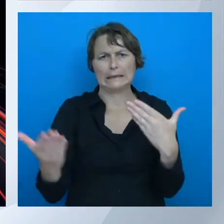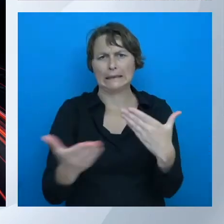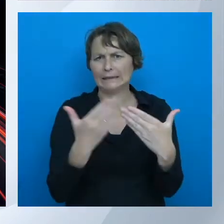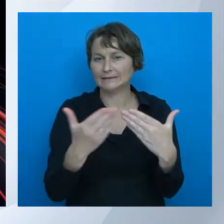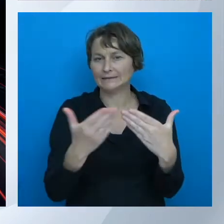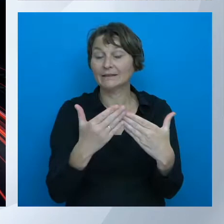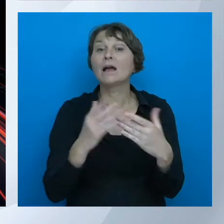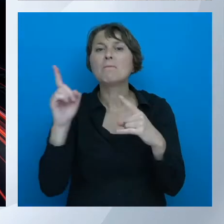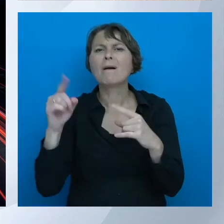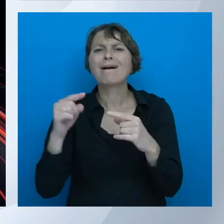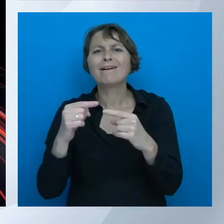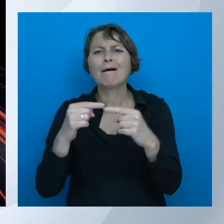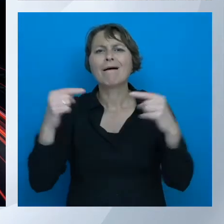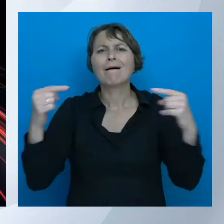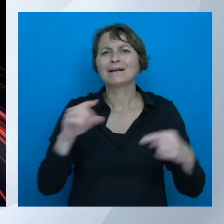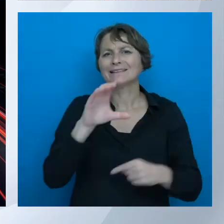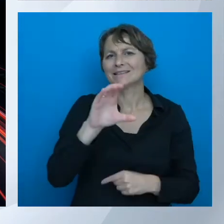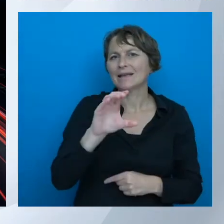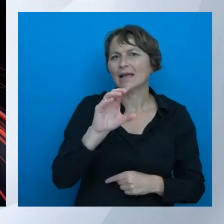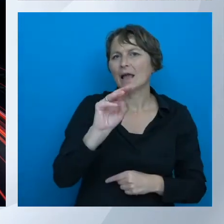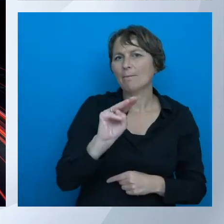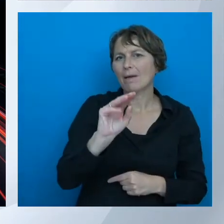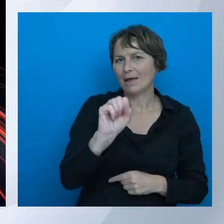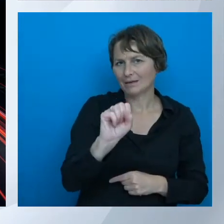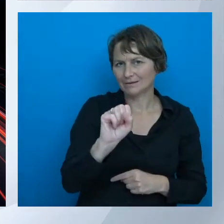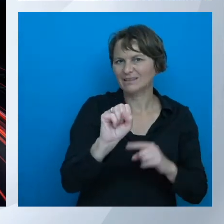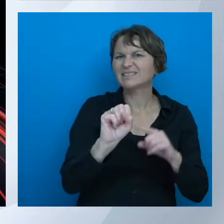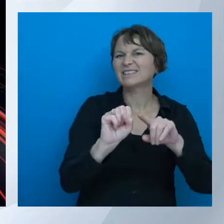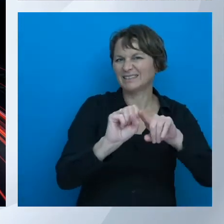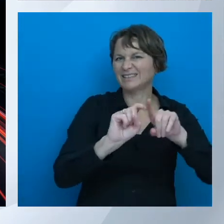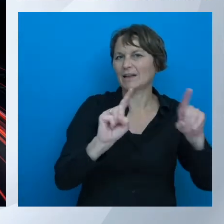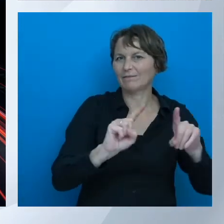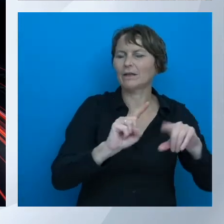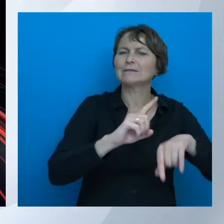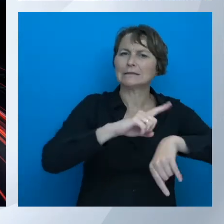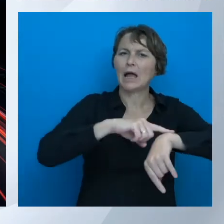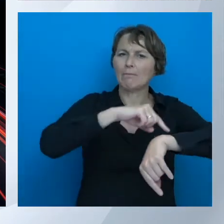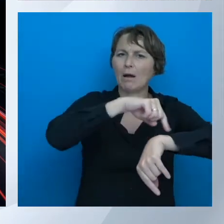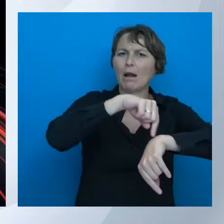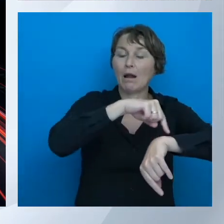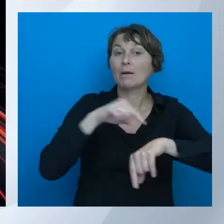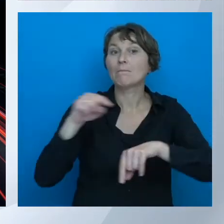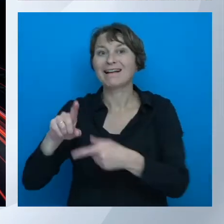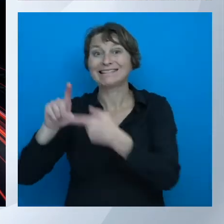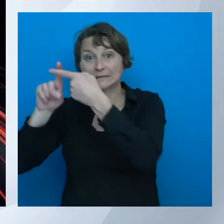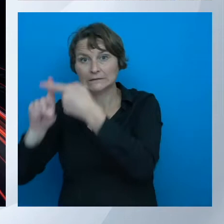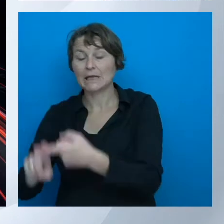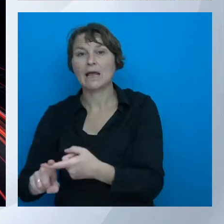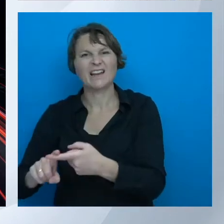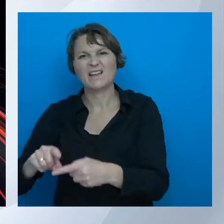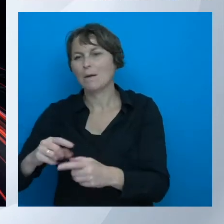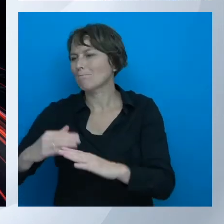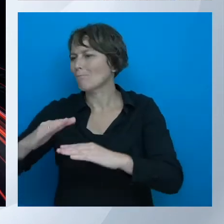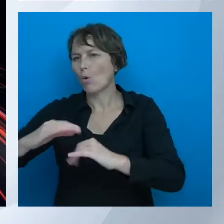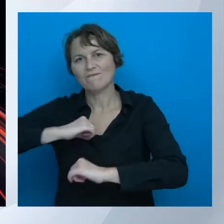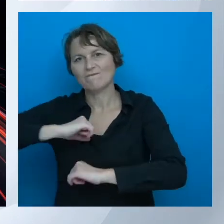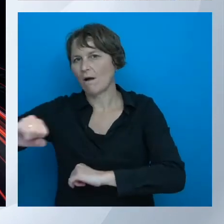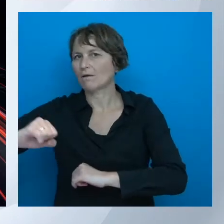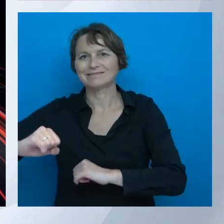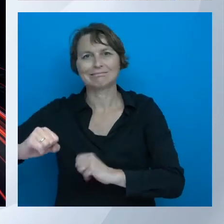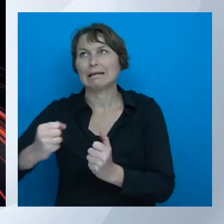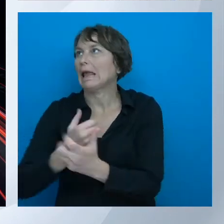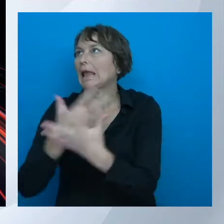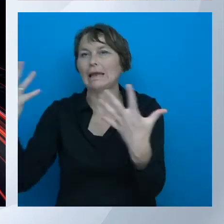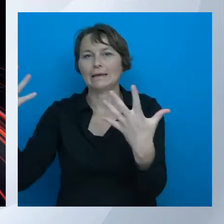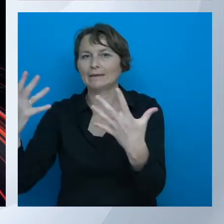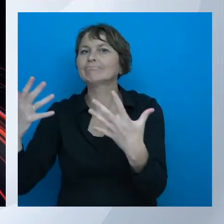a static site serving static content is always going to be the fastest option available. And with